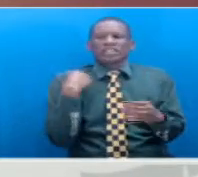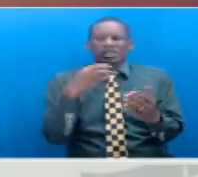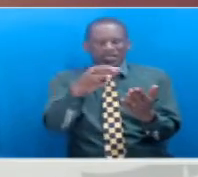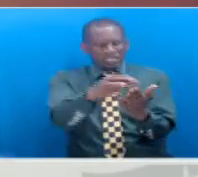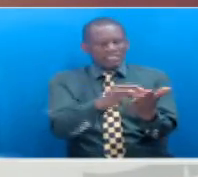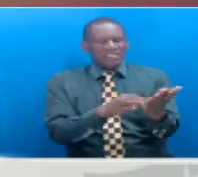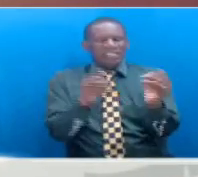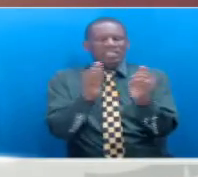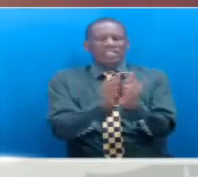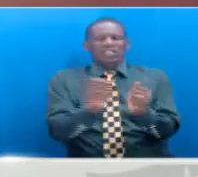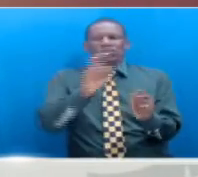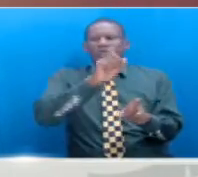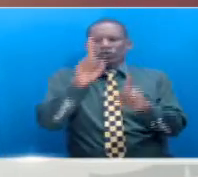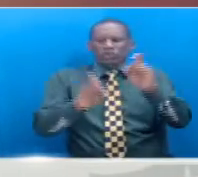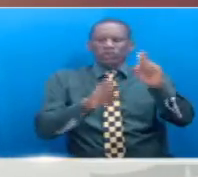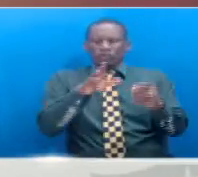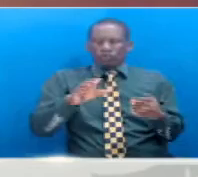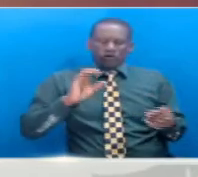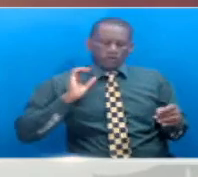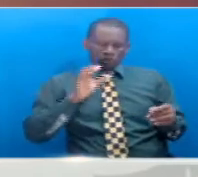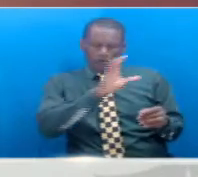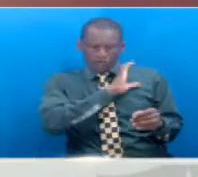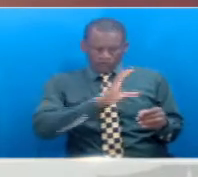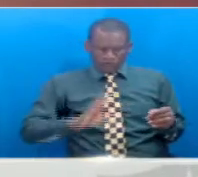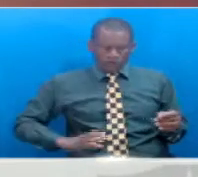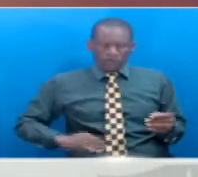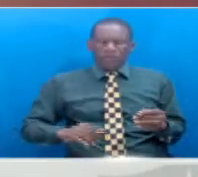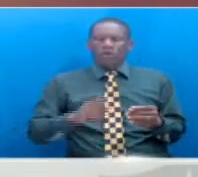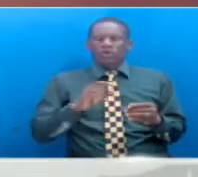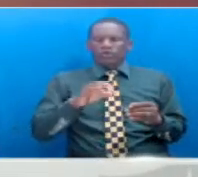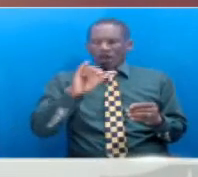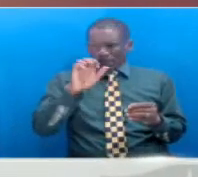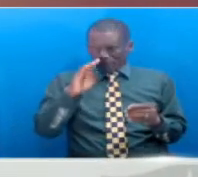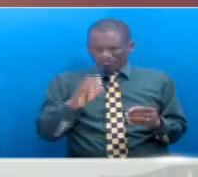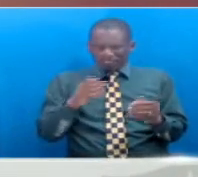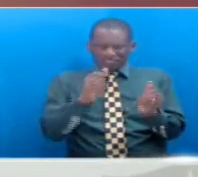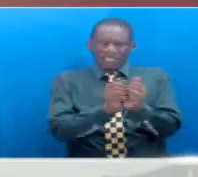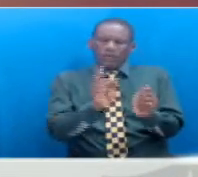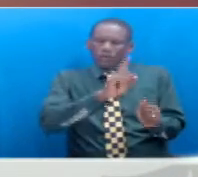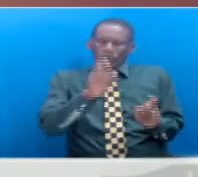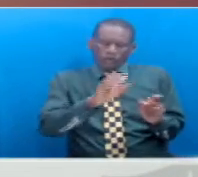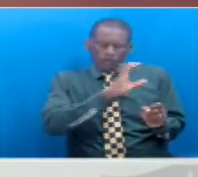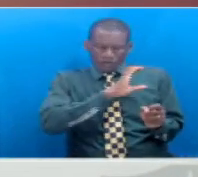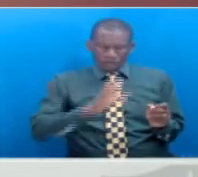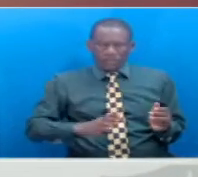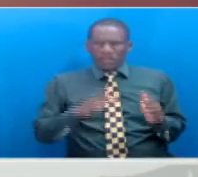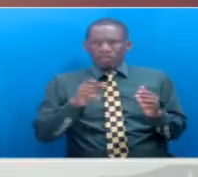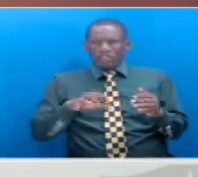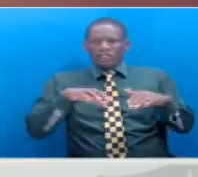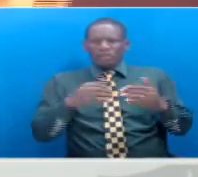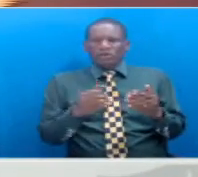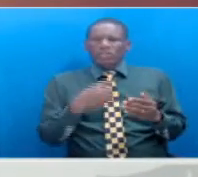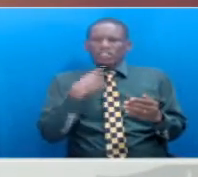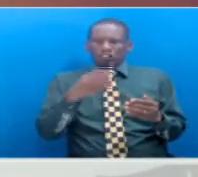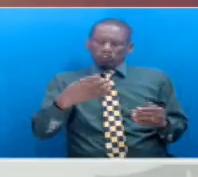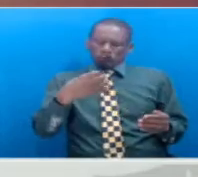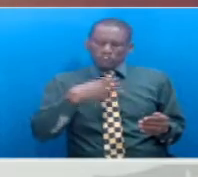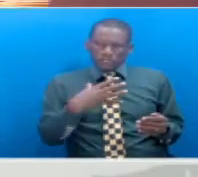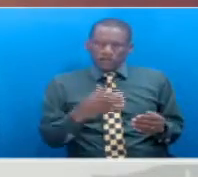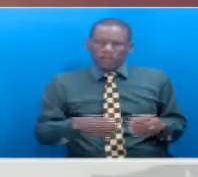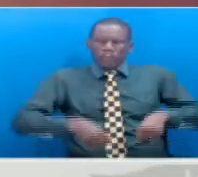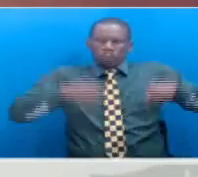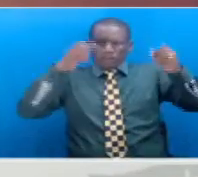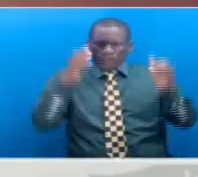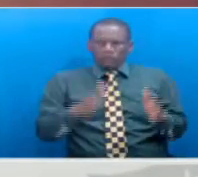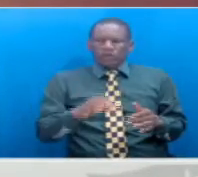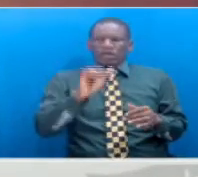10 questions for your commission. And one of them was, and I remember this was the opening line of that report, it said, shockingly, the